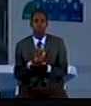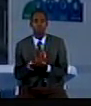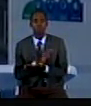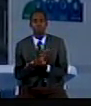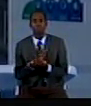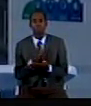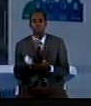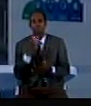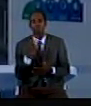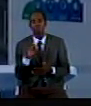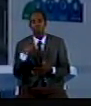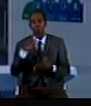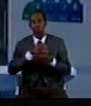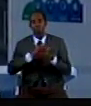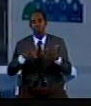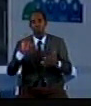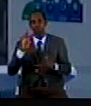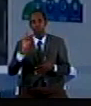4.